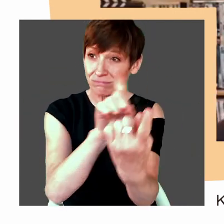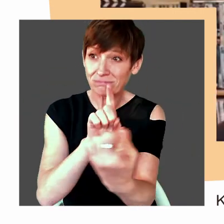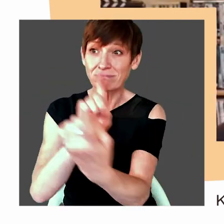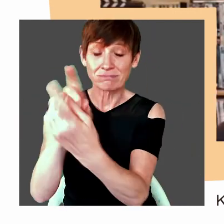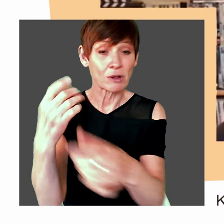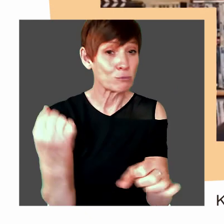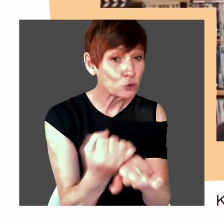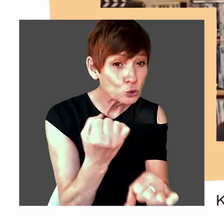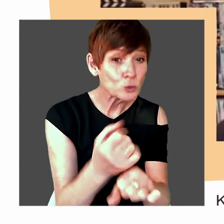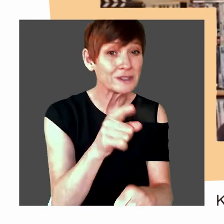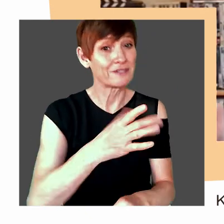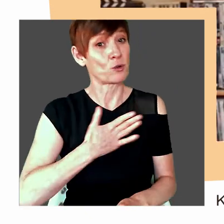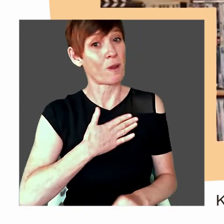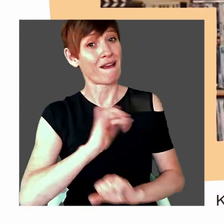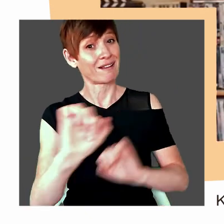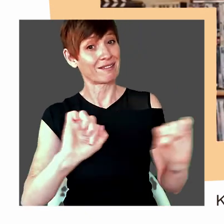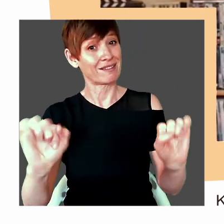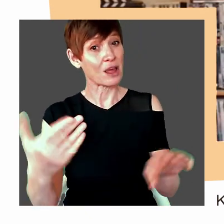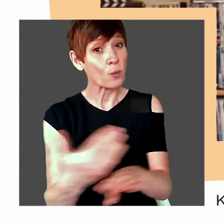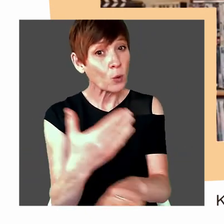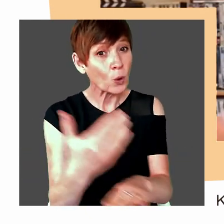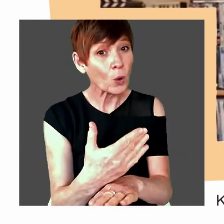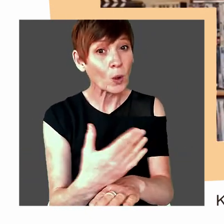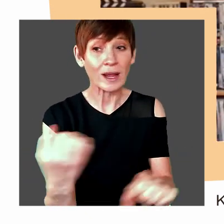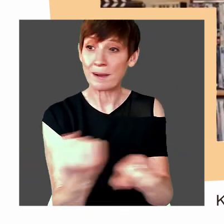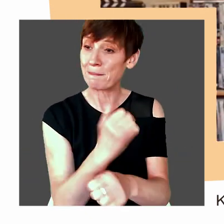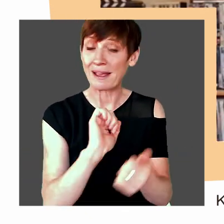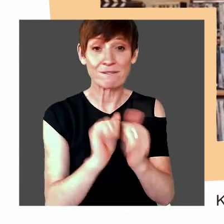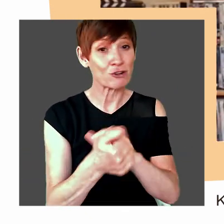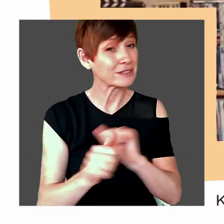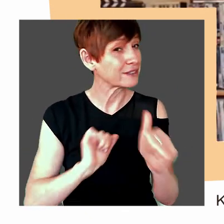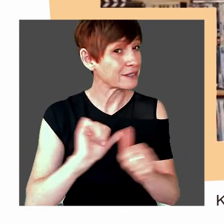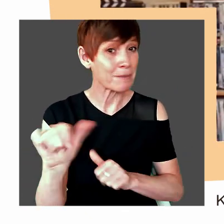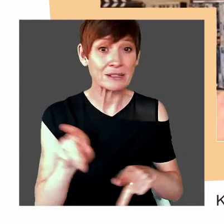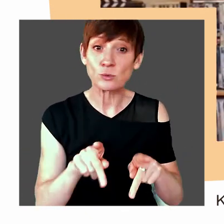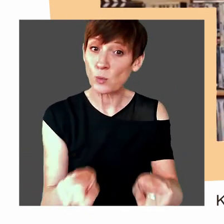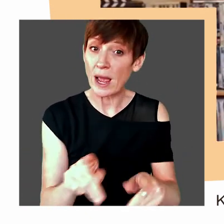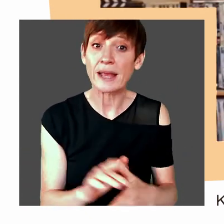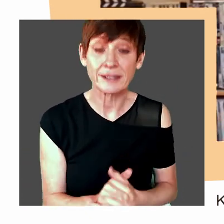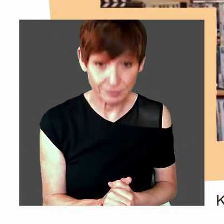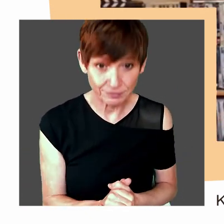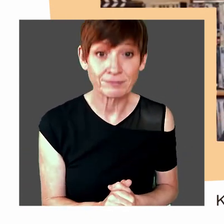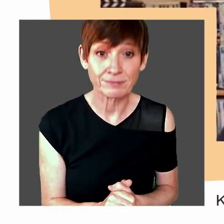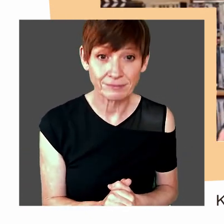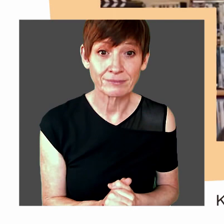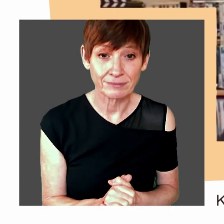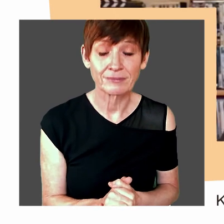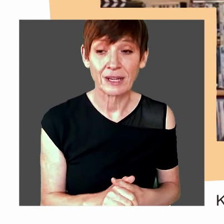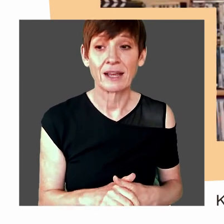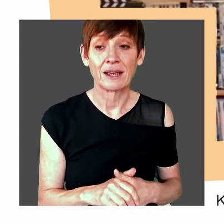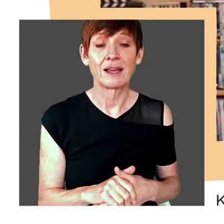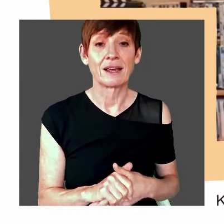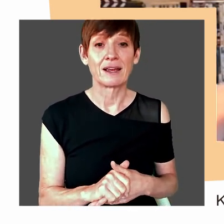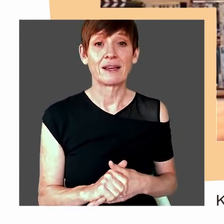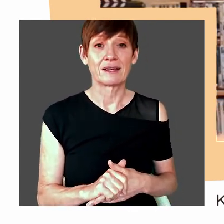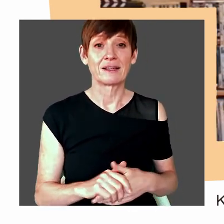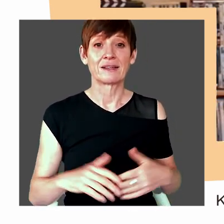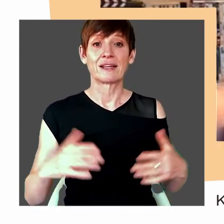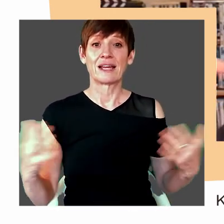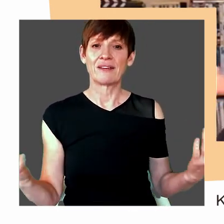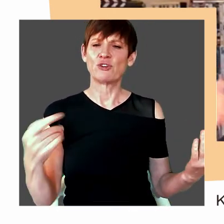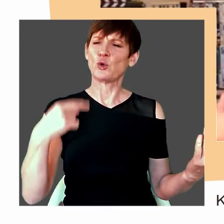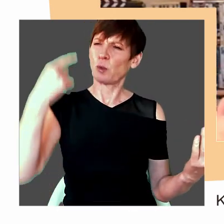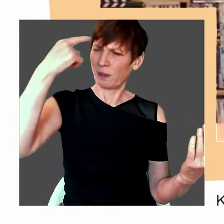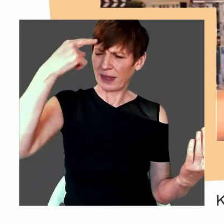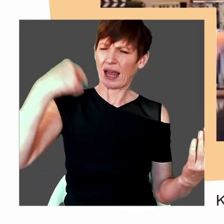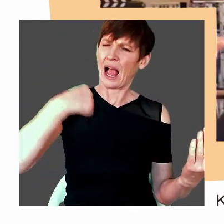and have a chat with them, just make friends with them. That's the best thing. I think when you come in really strong and you're like, I am looking for this producer to do